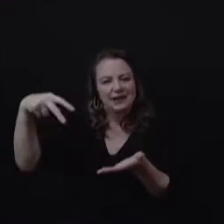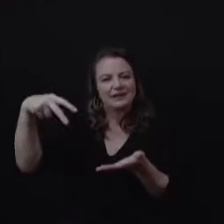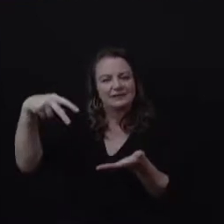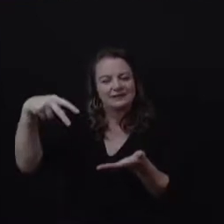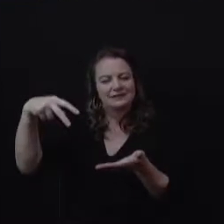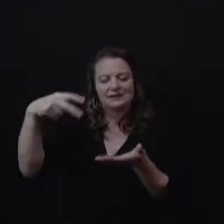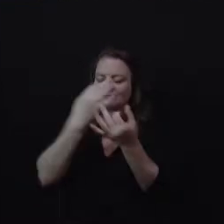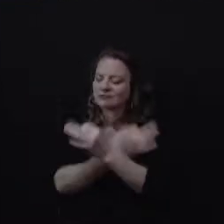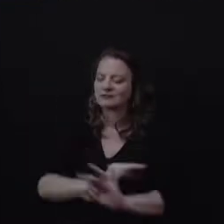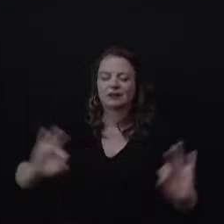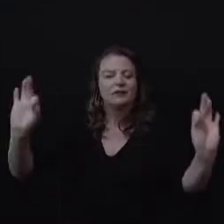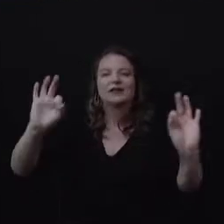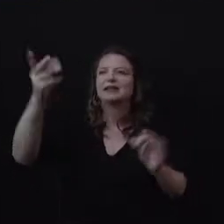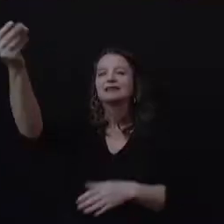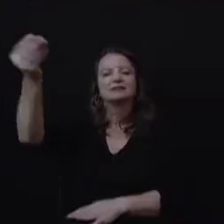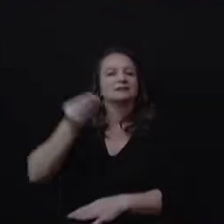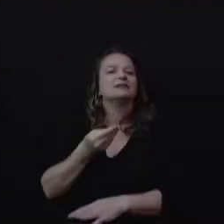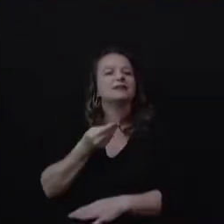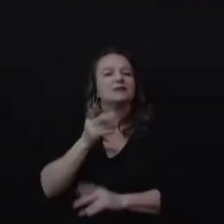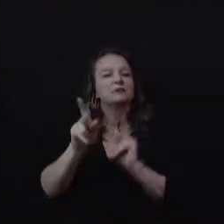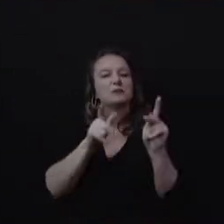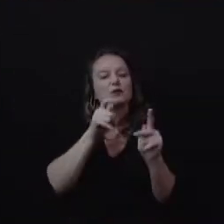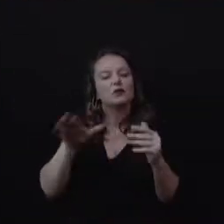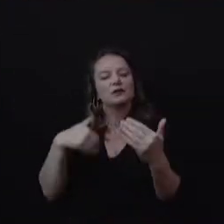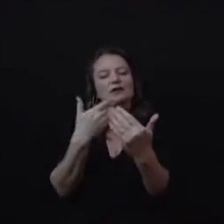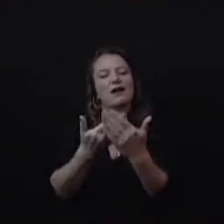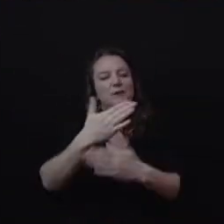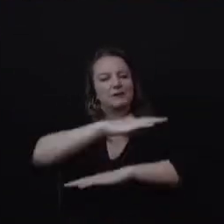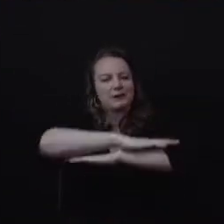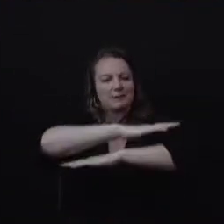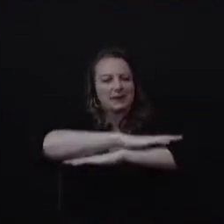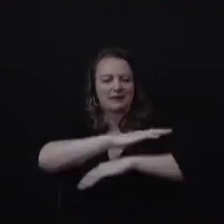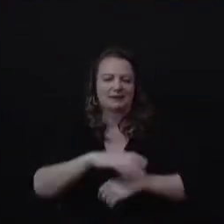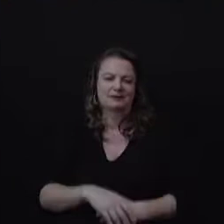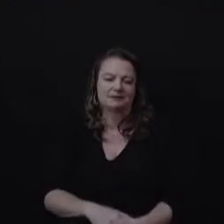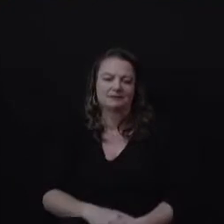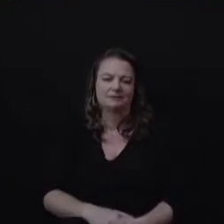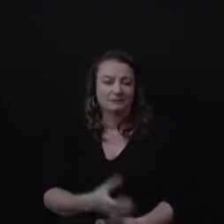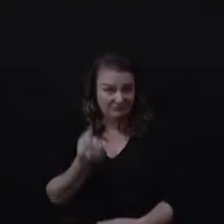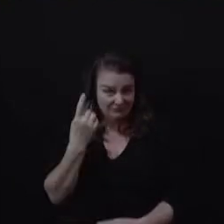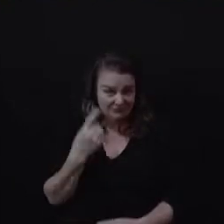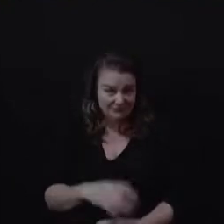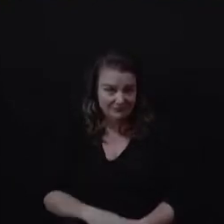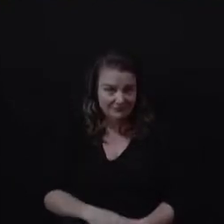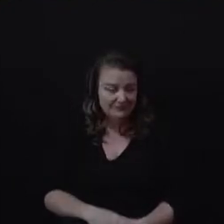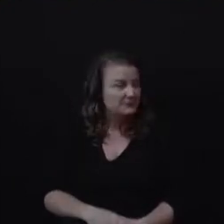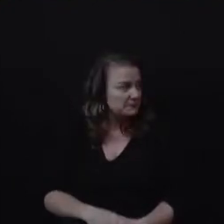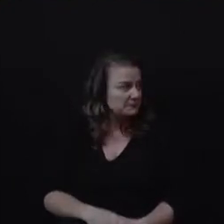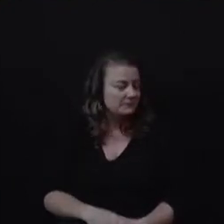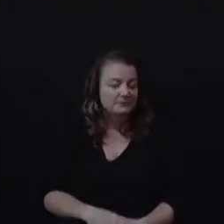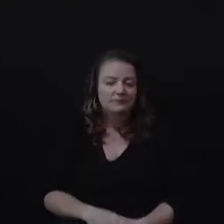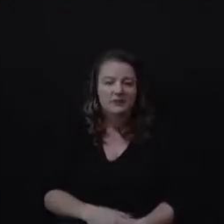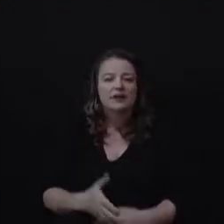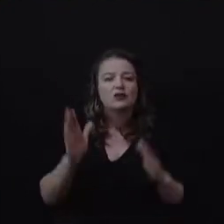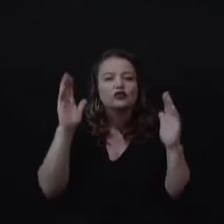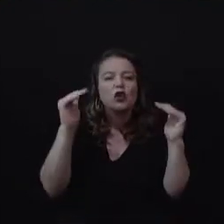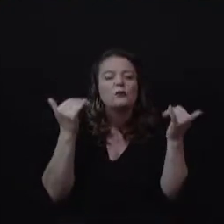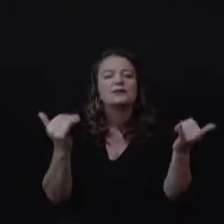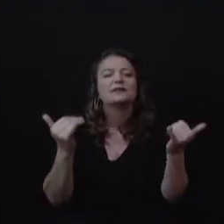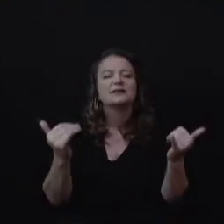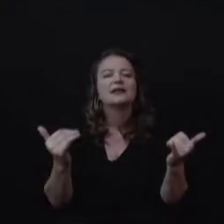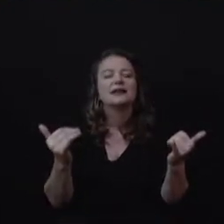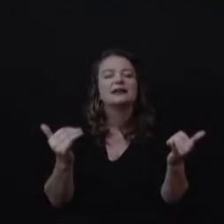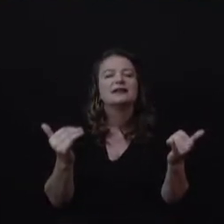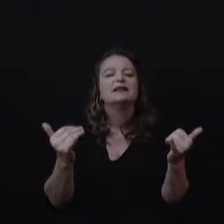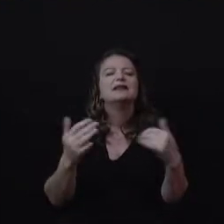freely give those who will come to the table that He has set for us. Does that make sense? So I hope that today, that